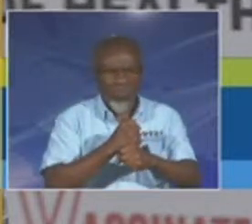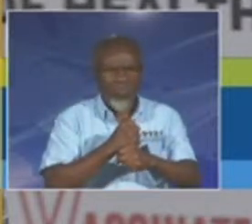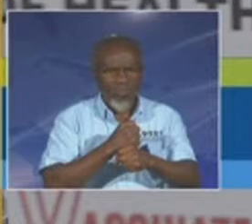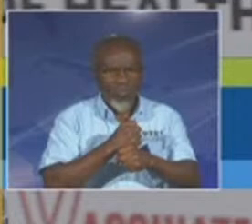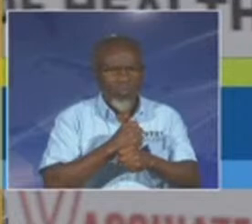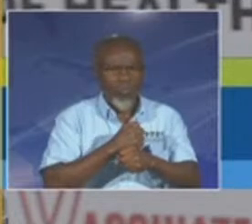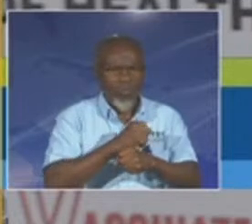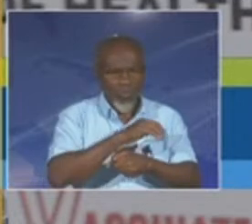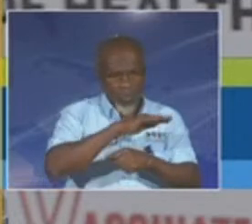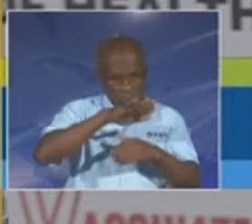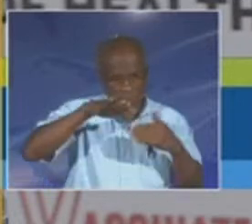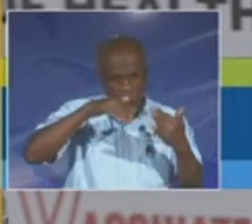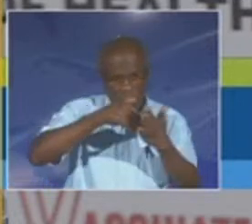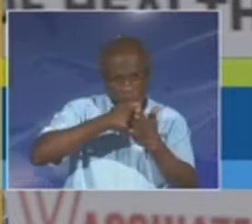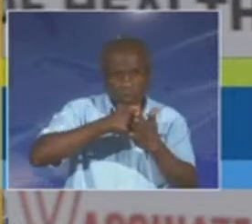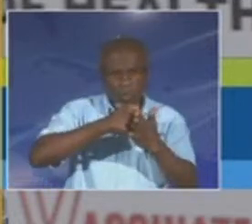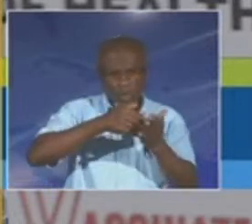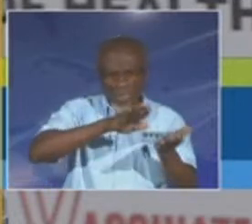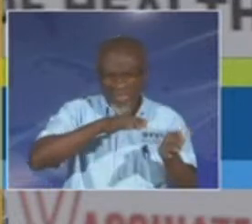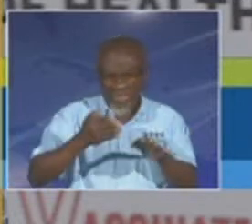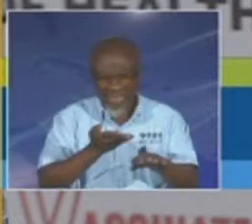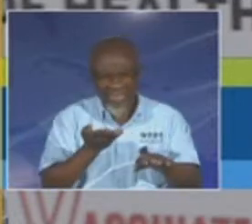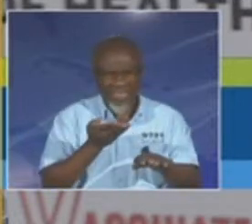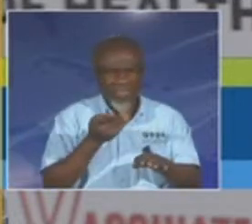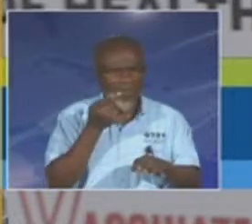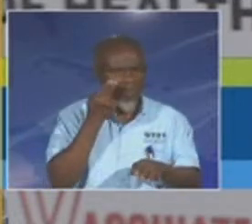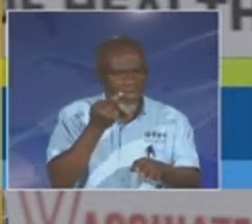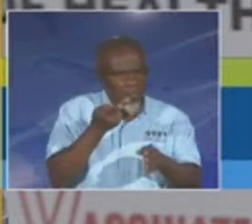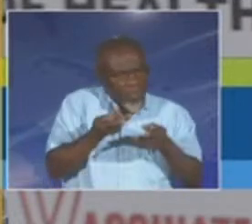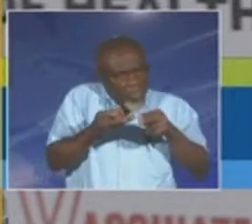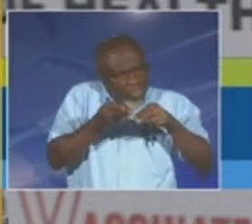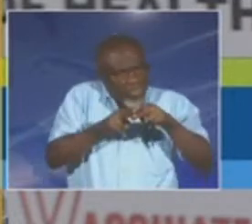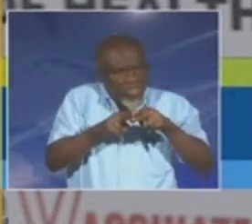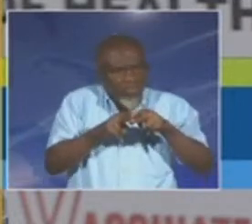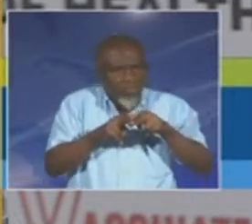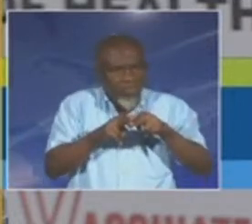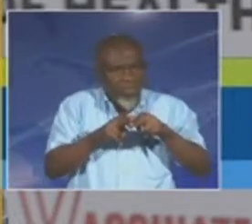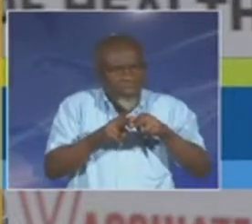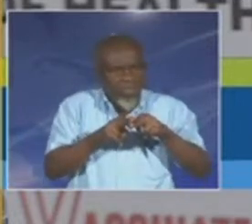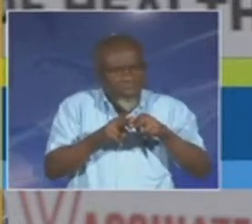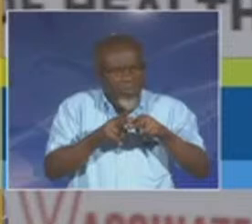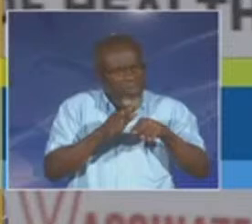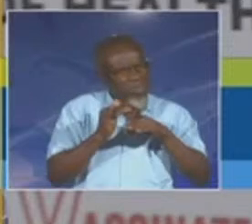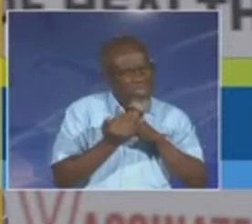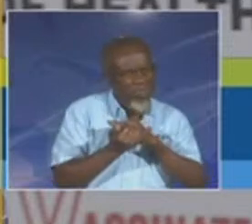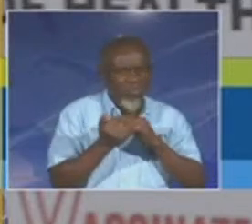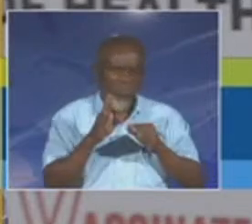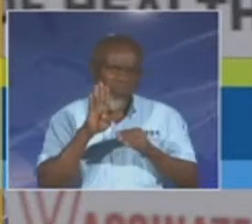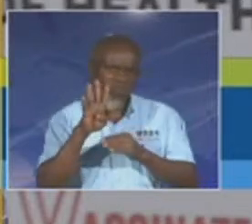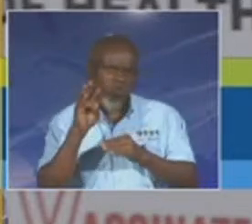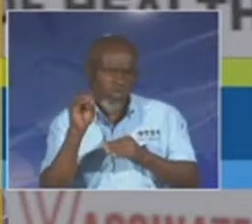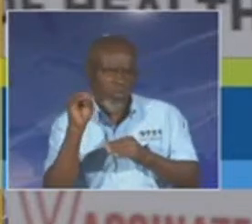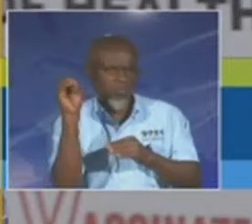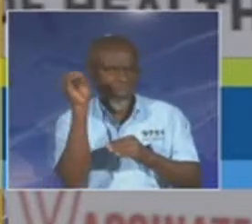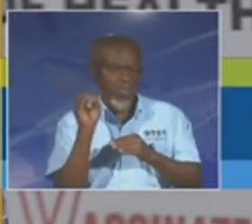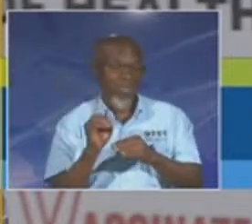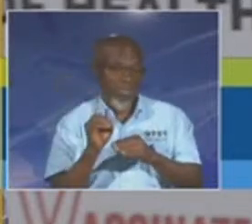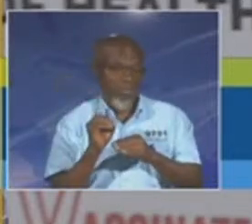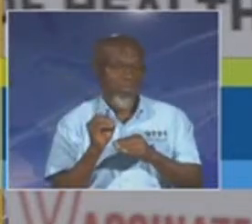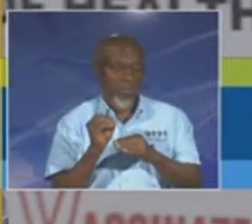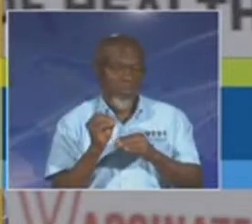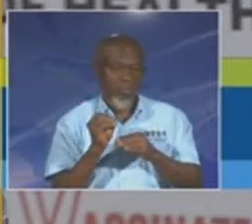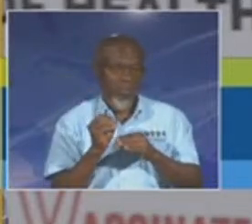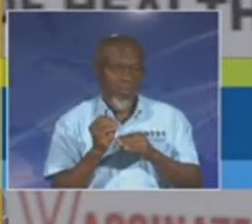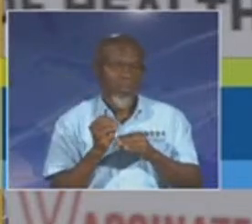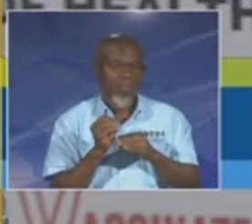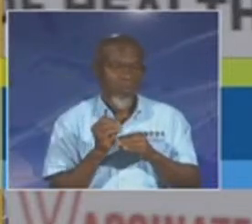call all-cause mortality, by about 40% or so. And that is sort of in line with what other countries have been seeing. And we note that of